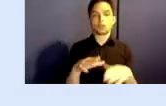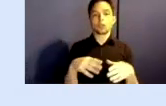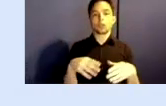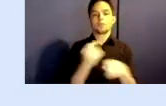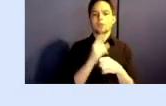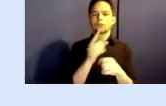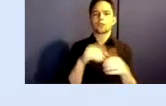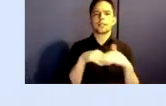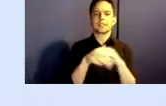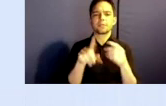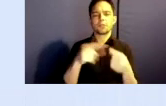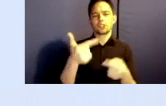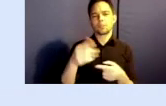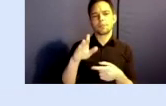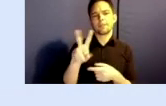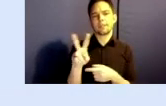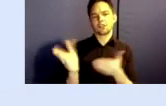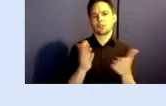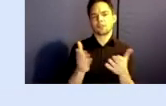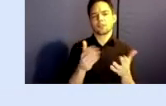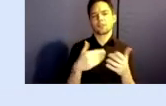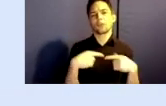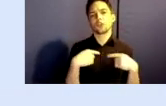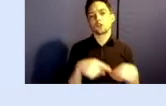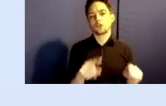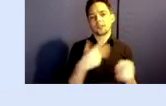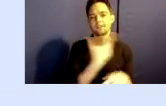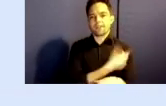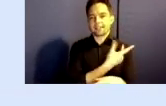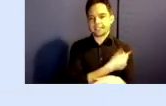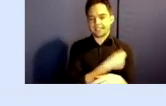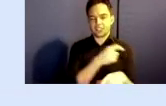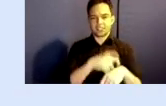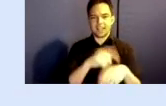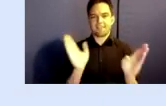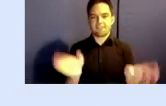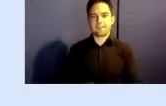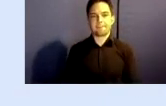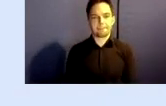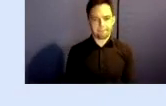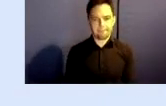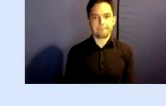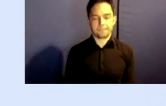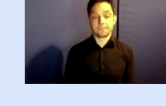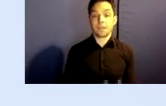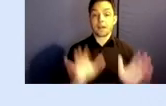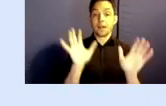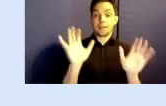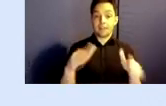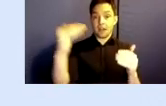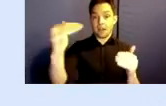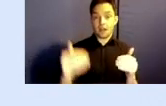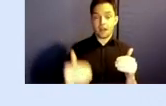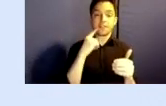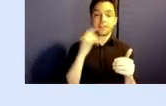to GBV services throughout the vaccination period. So with that, I think